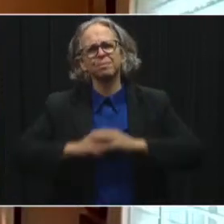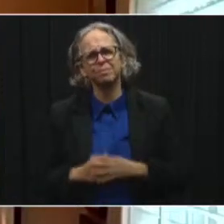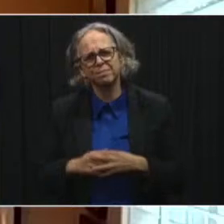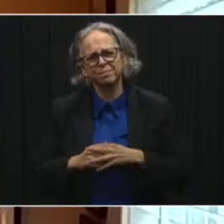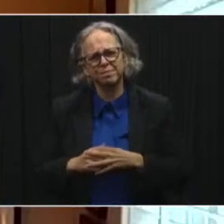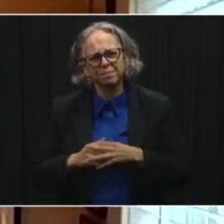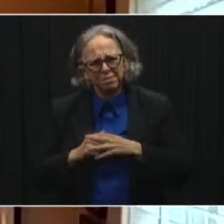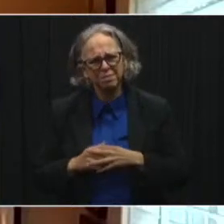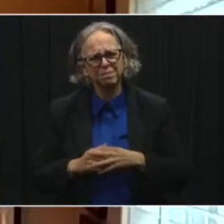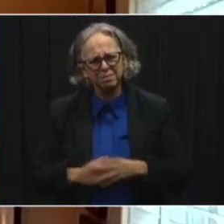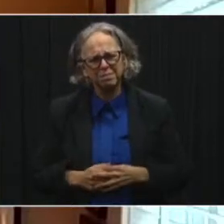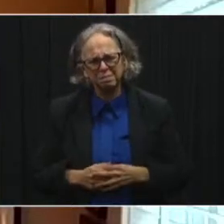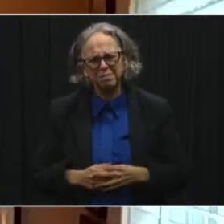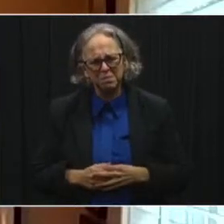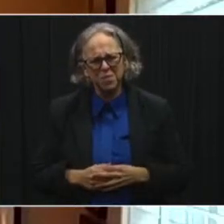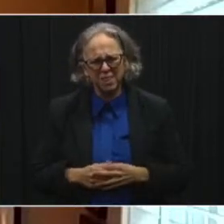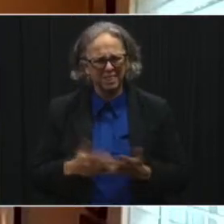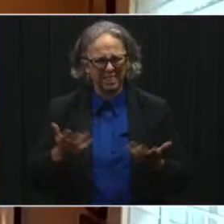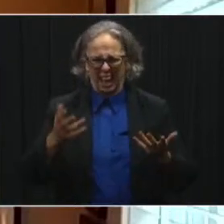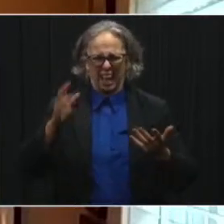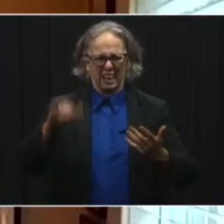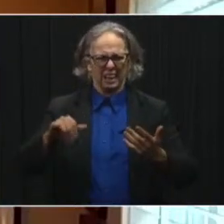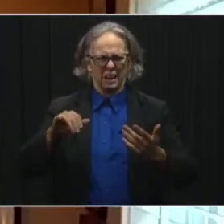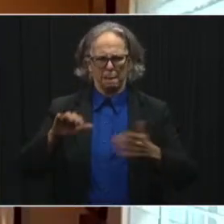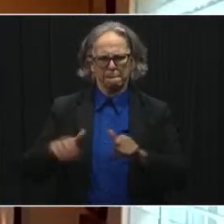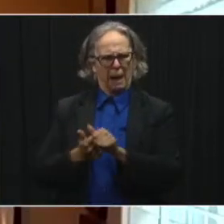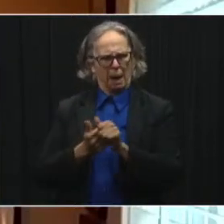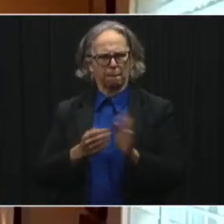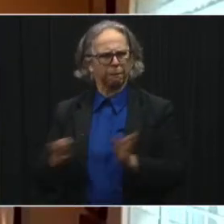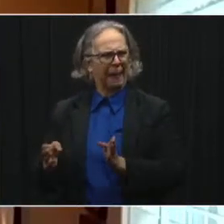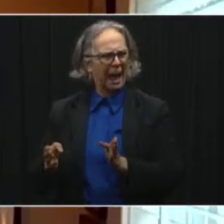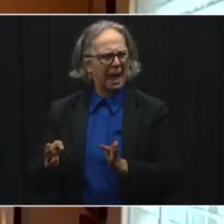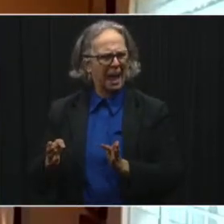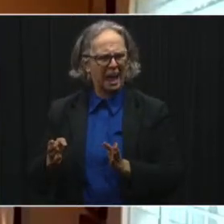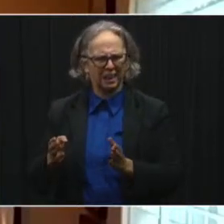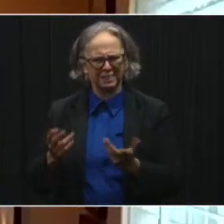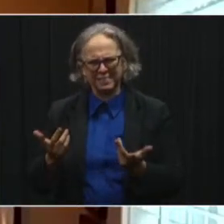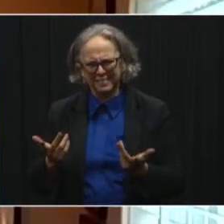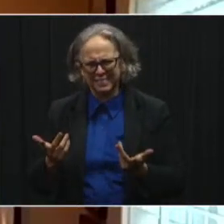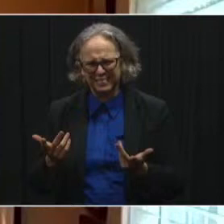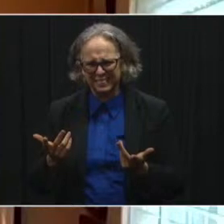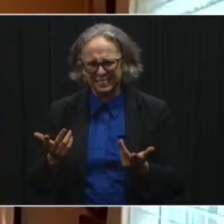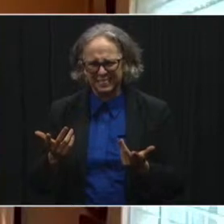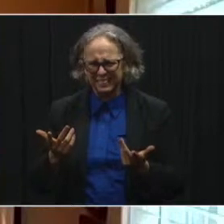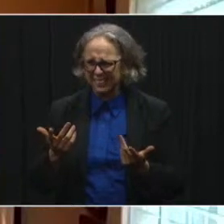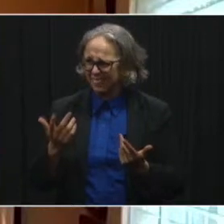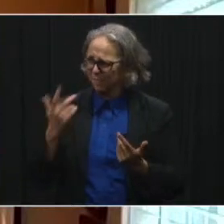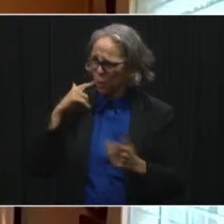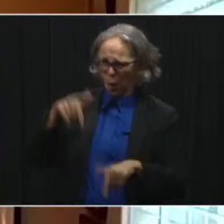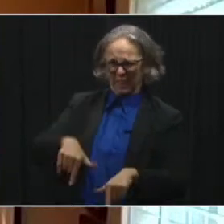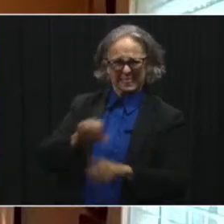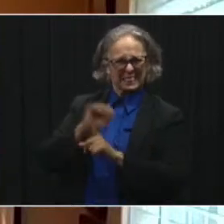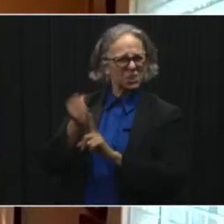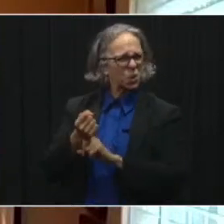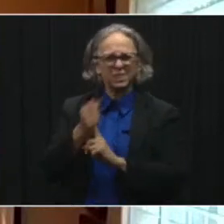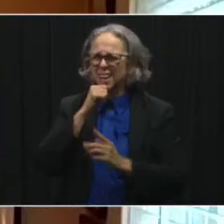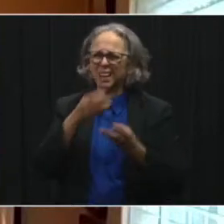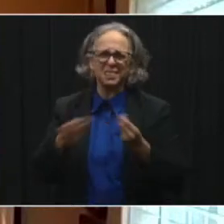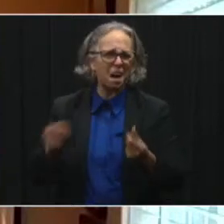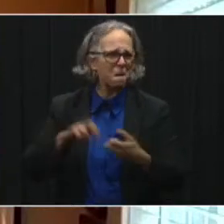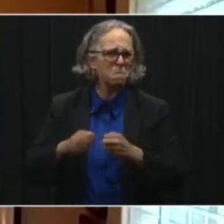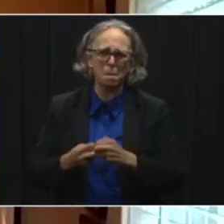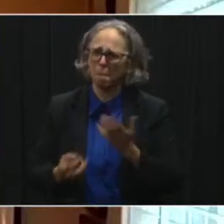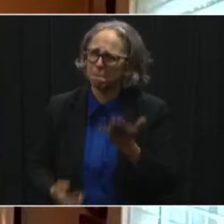those plans really are not pertinent to the challenge that we're talking about here today. Now, the response of our